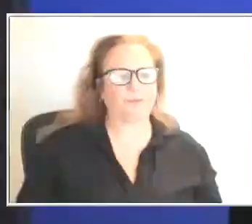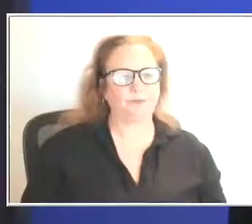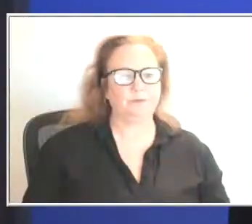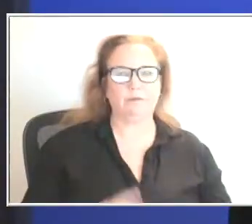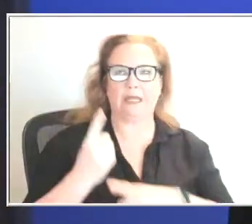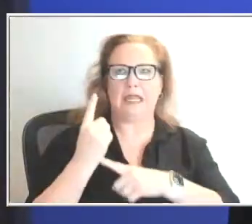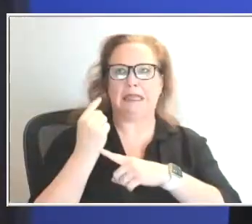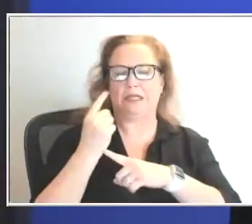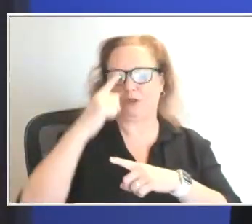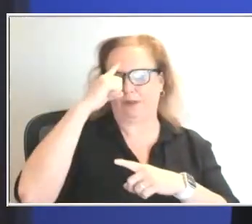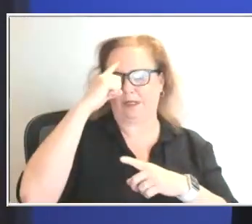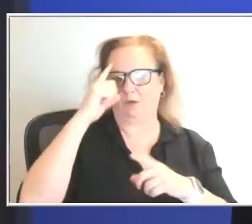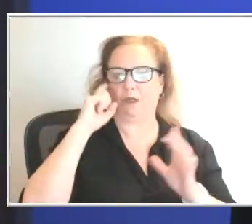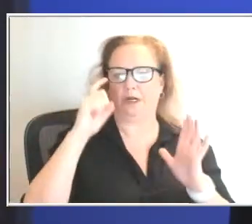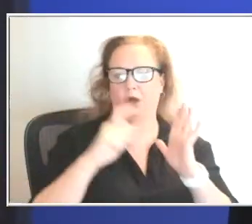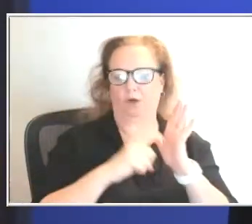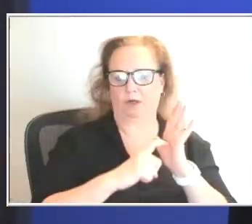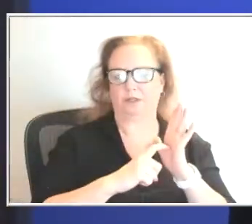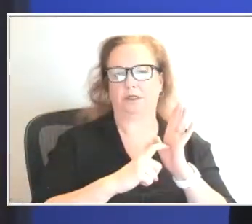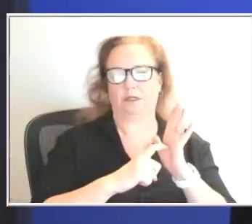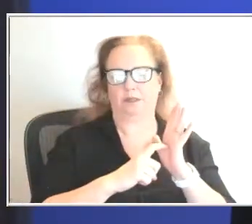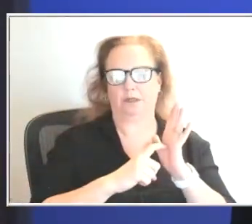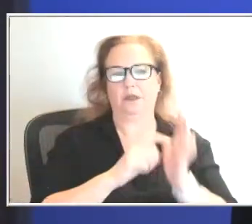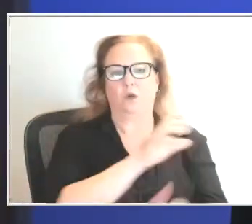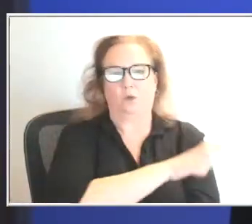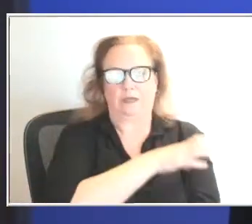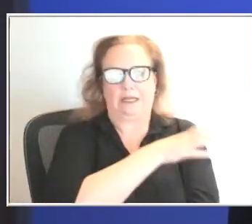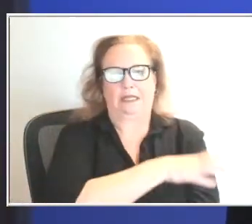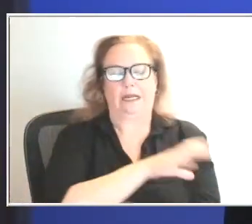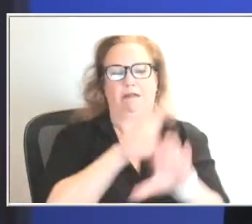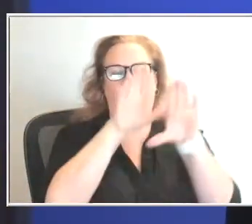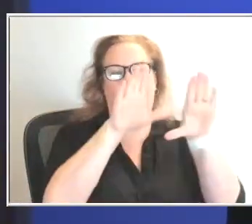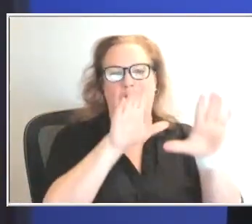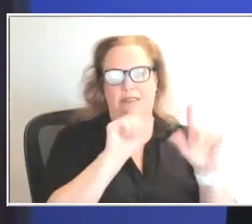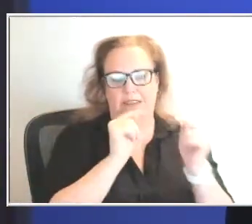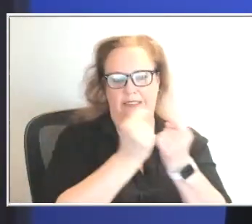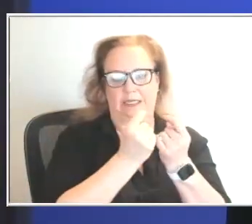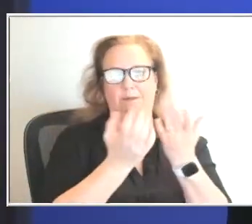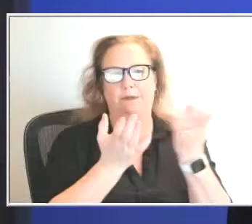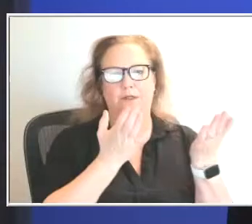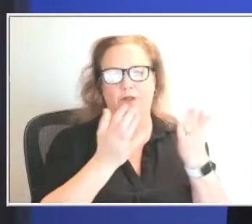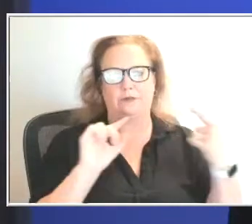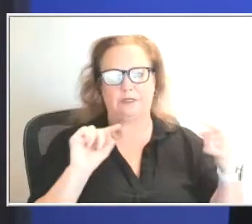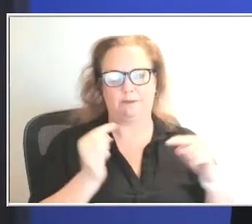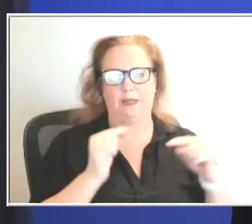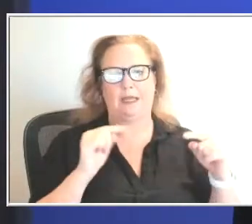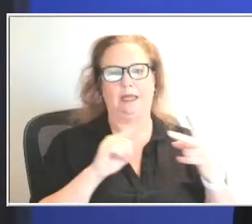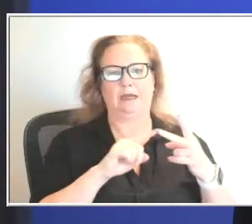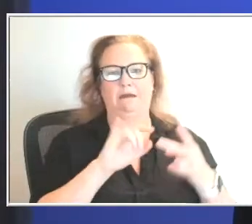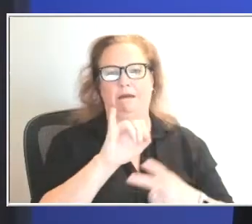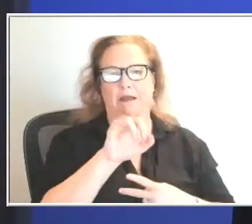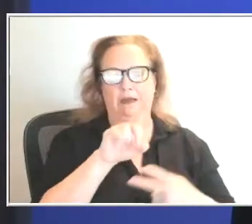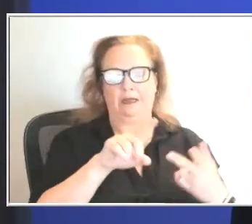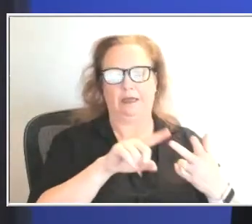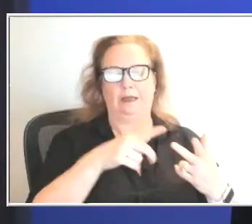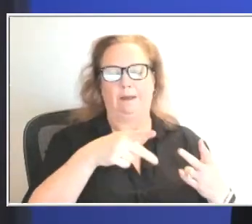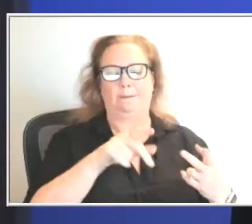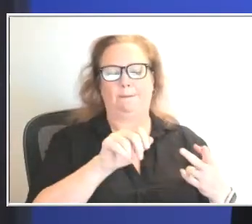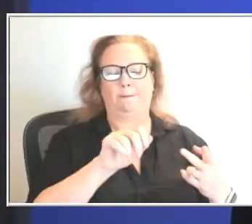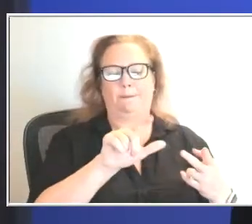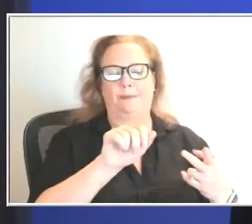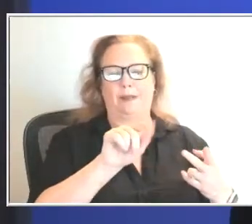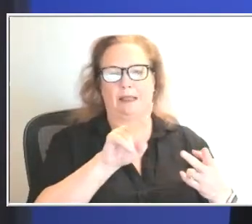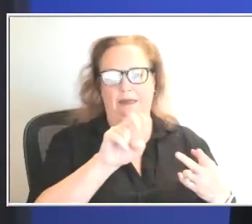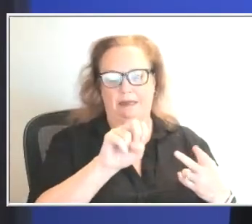I think what we noticed, and a lot with the clinical excellence team, services, pain and ID and palliative and diabetes, so important